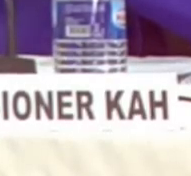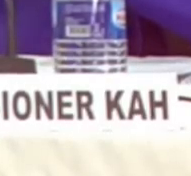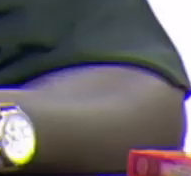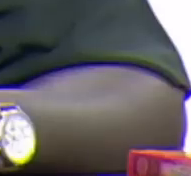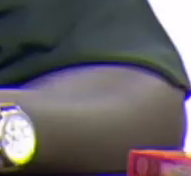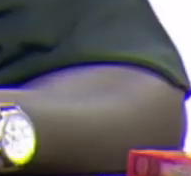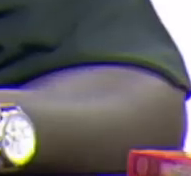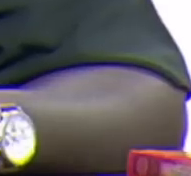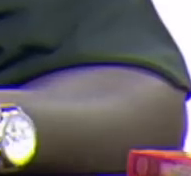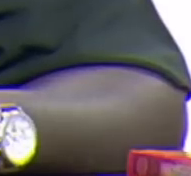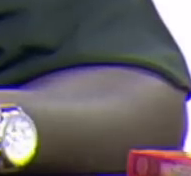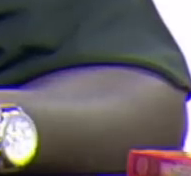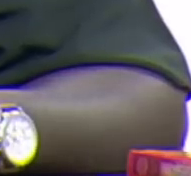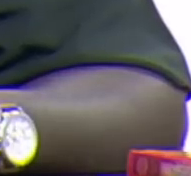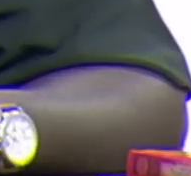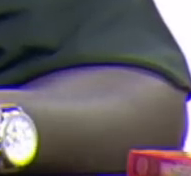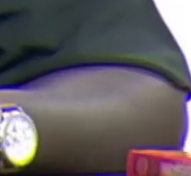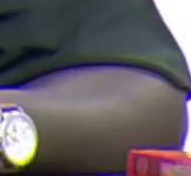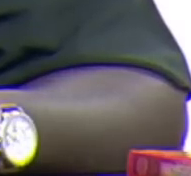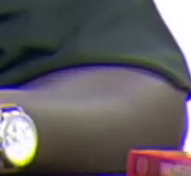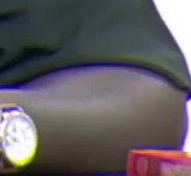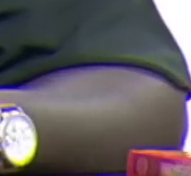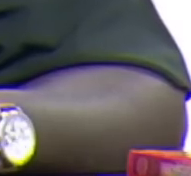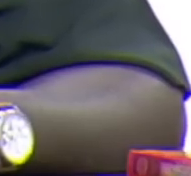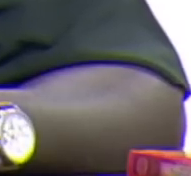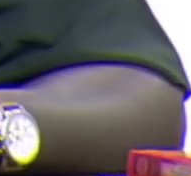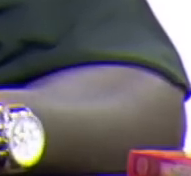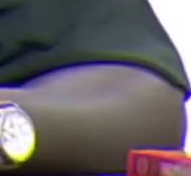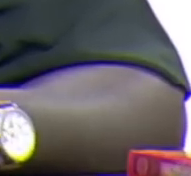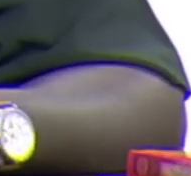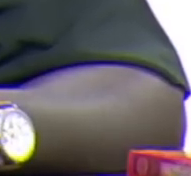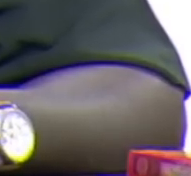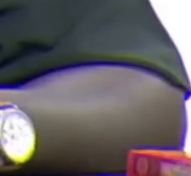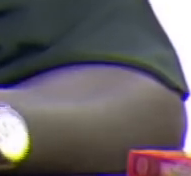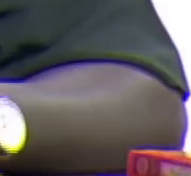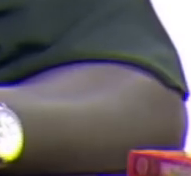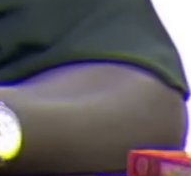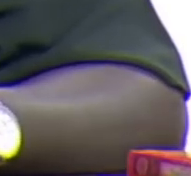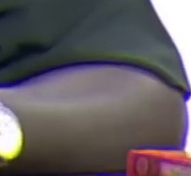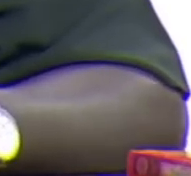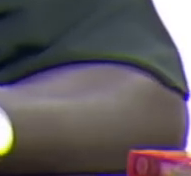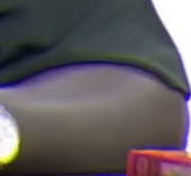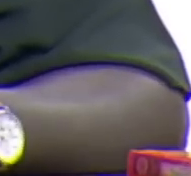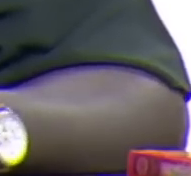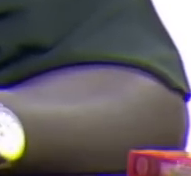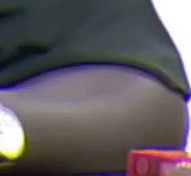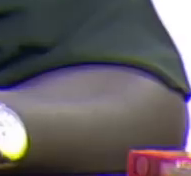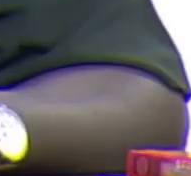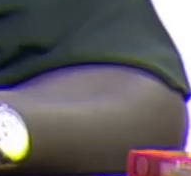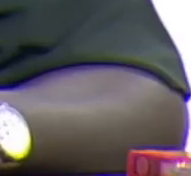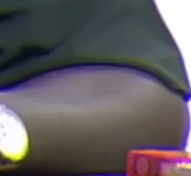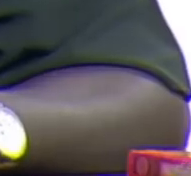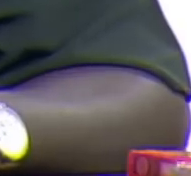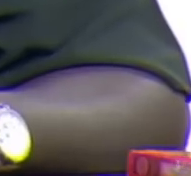subsequently sent for their follow-on officer training. out of every batch, naturally there would be